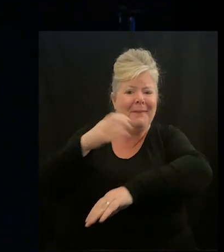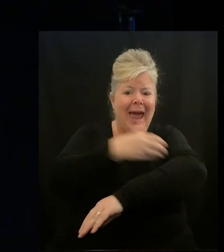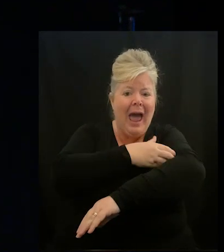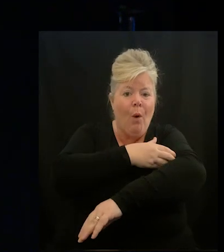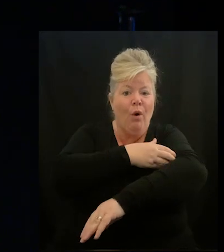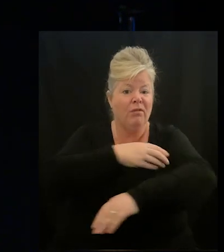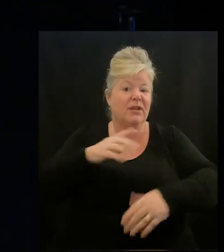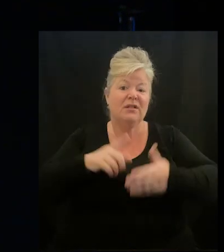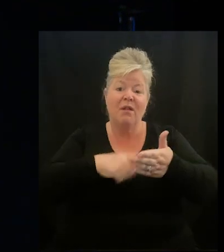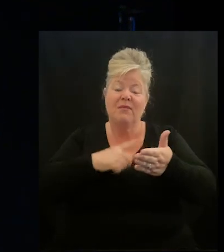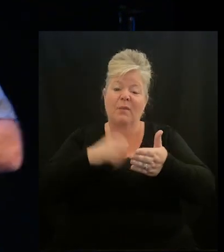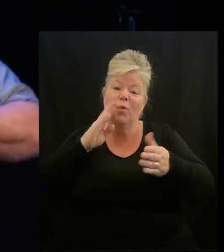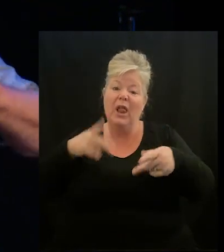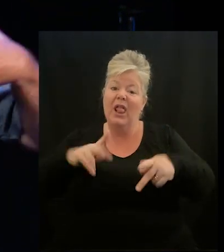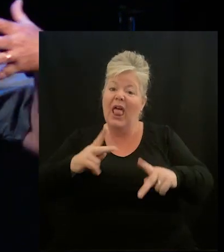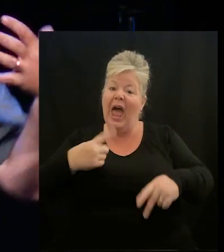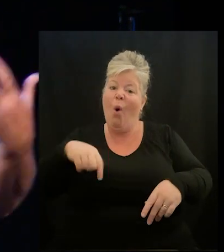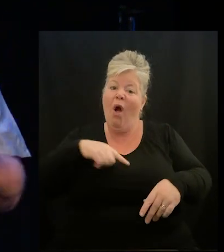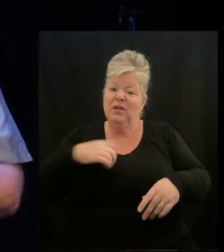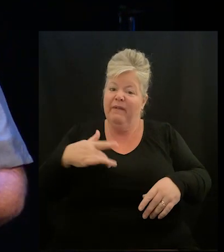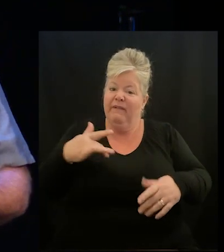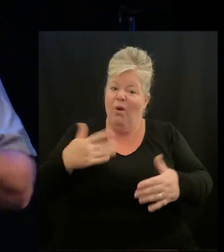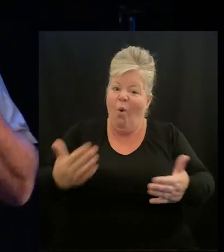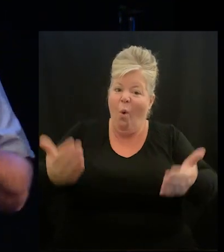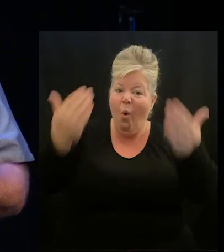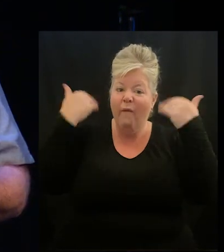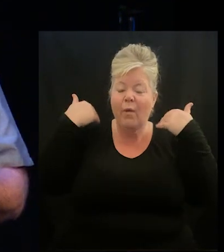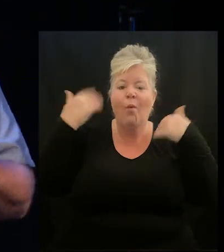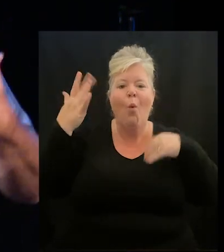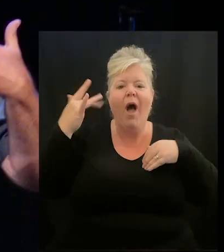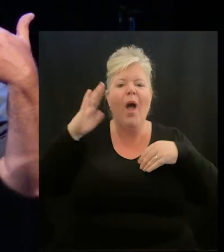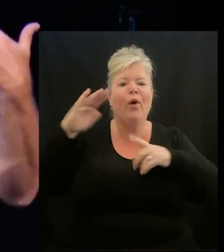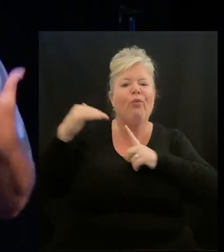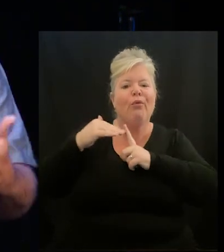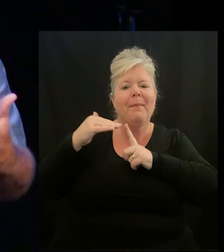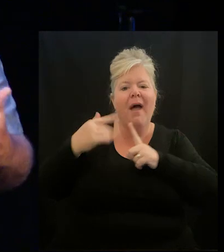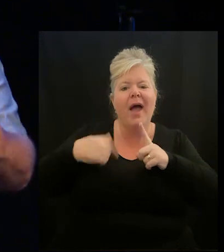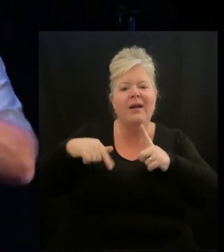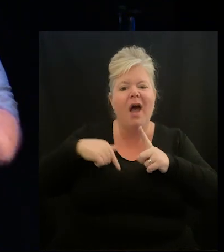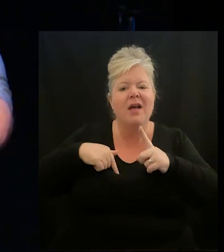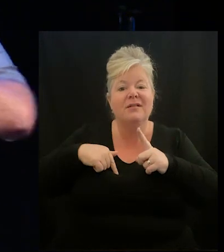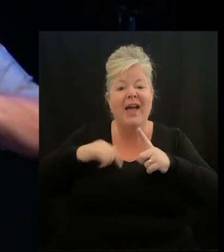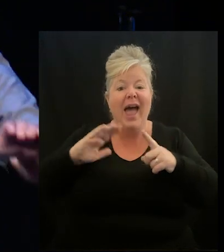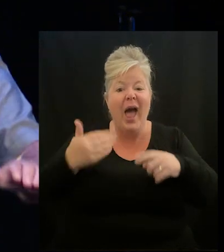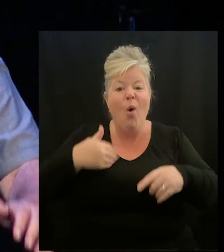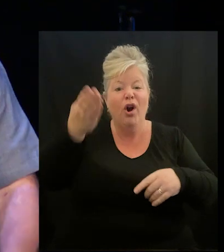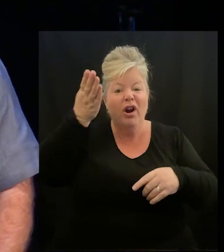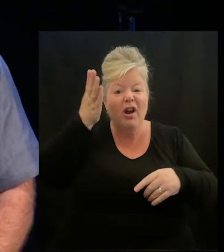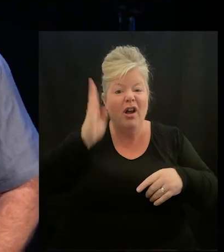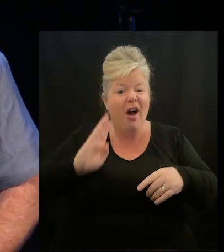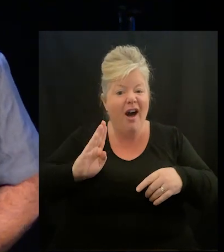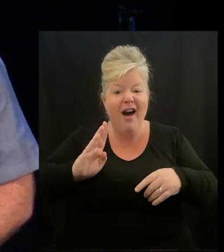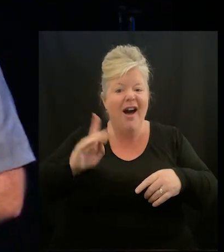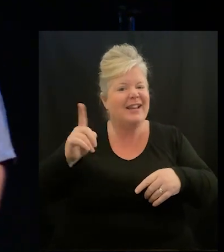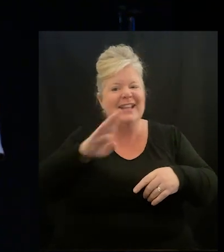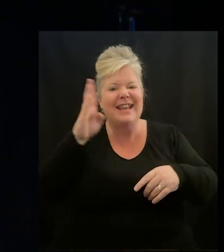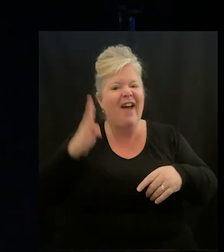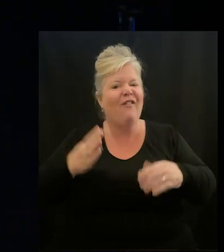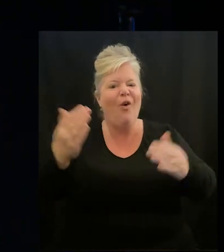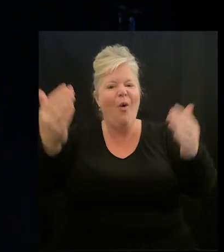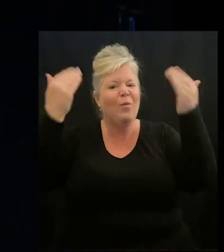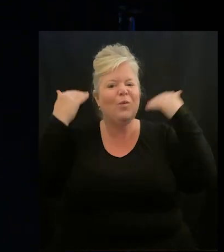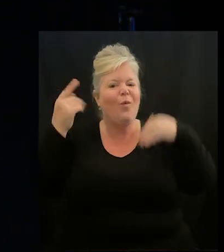will allow us at times to be overwhelmed, to remind us that the God that we serve is never overwhelmed by